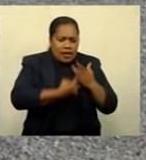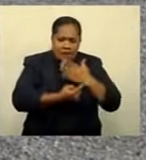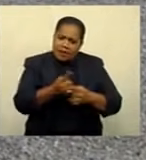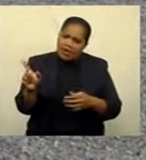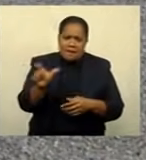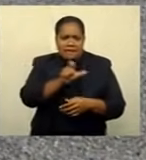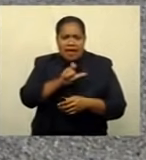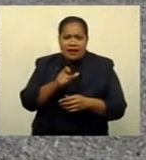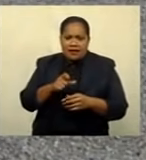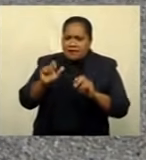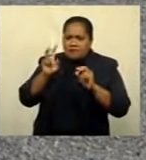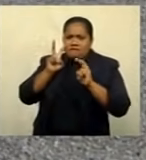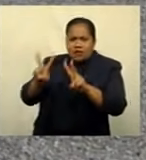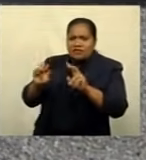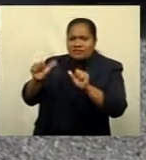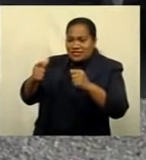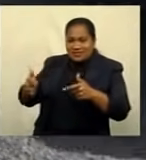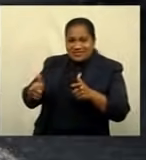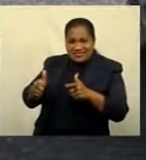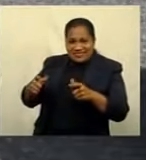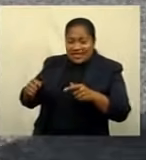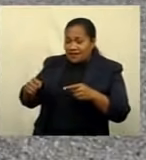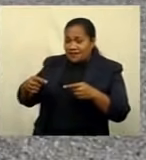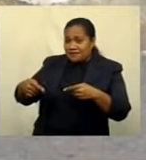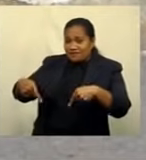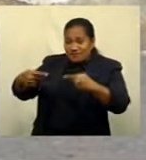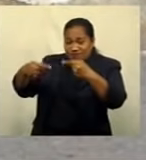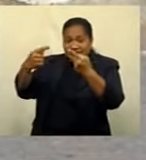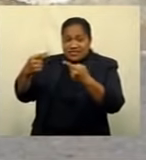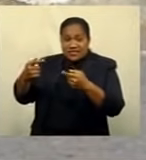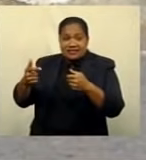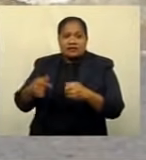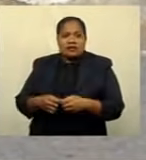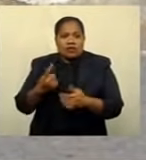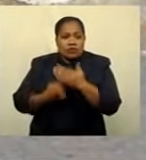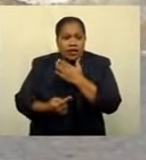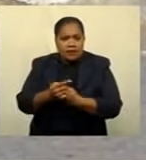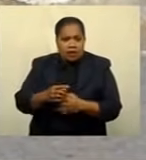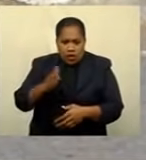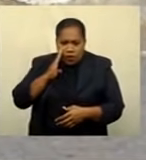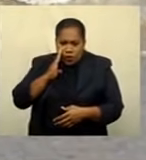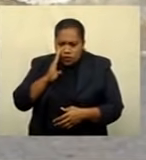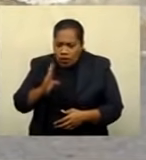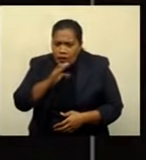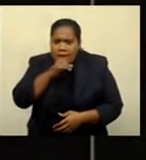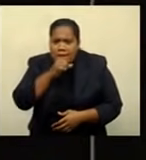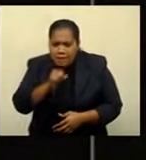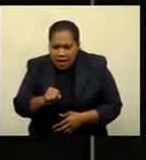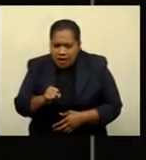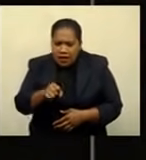and All Blacks match when he saw a T-shirt on the road and a man's body a few meters ahead.